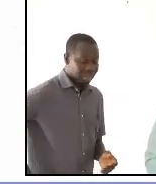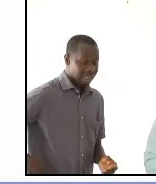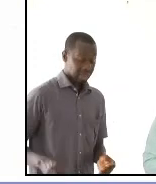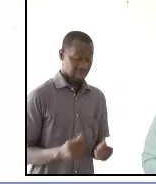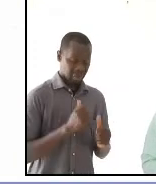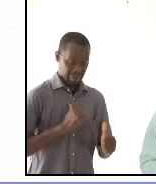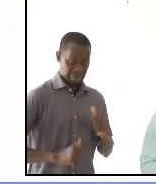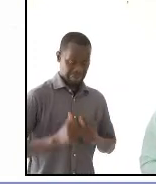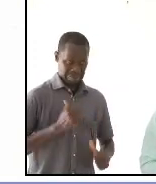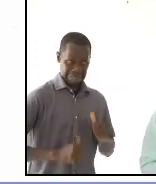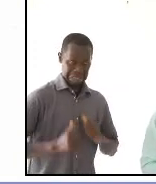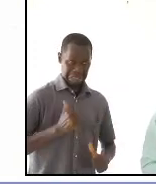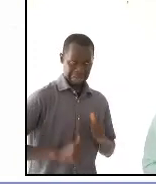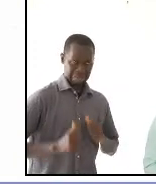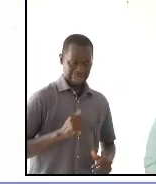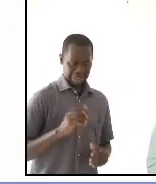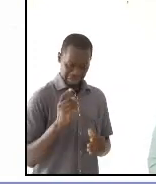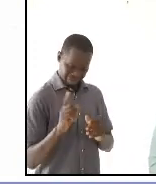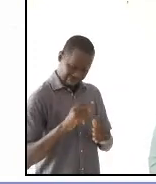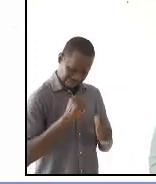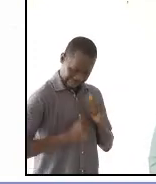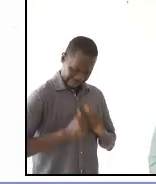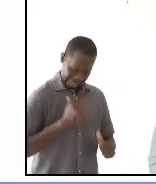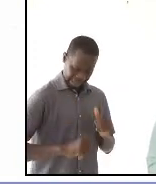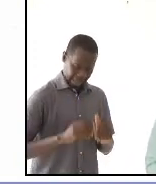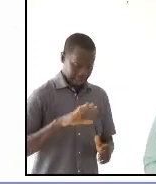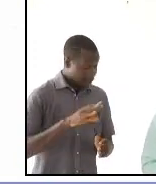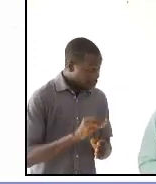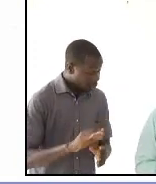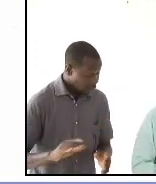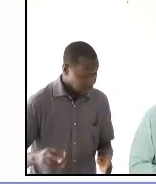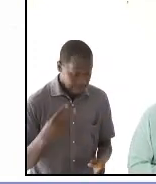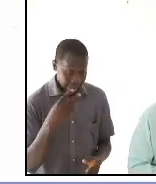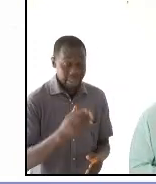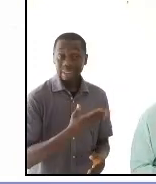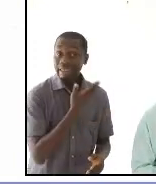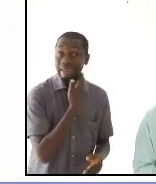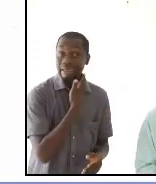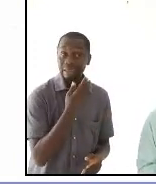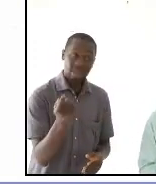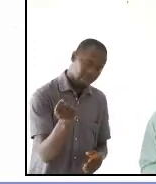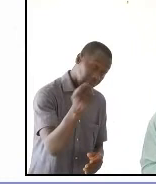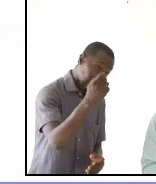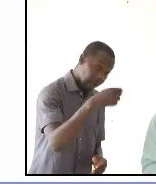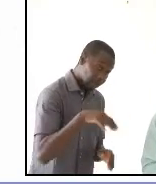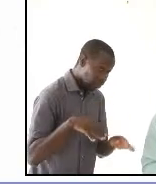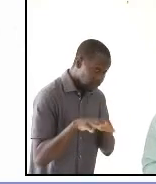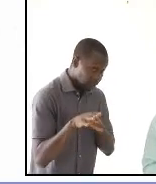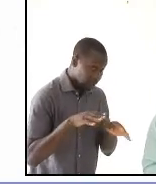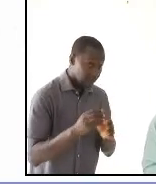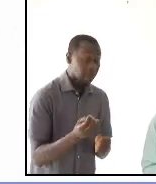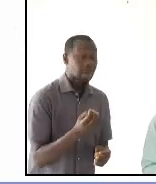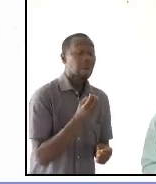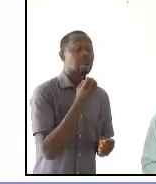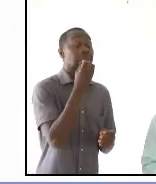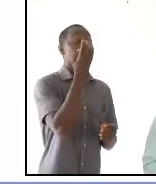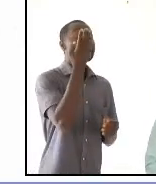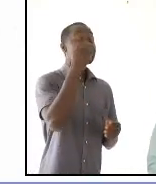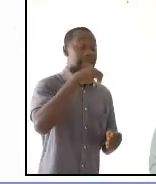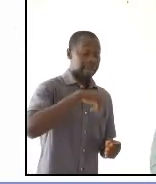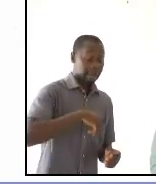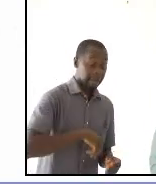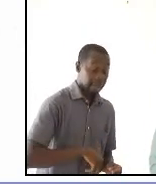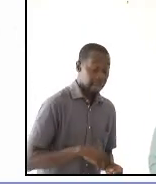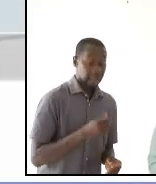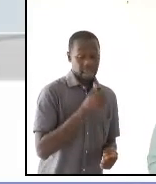milky, like a cloudy substance. So that's the simple drawing to demonstrate the gases that we breathe in and breathe